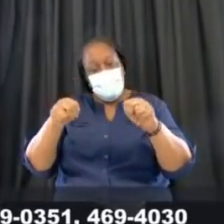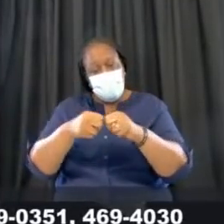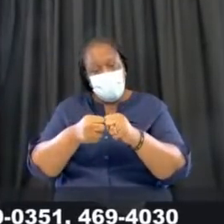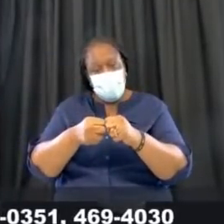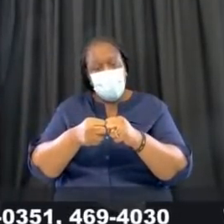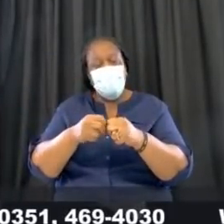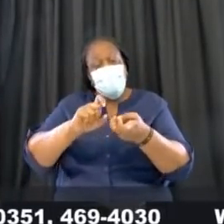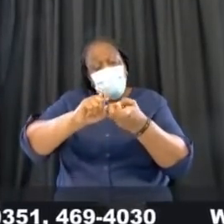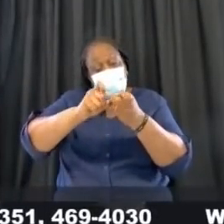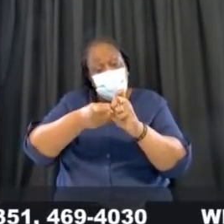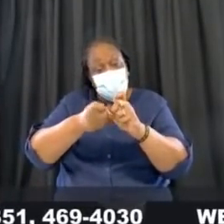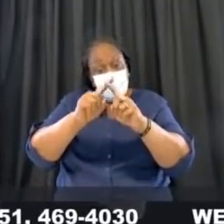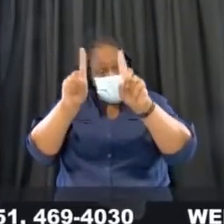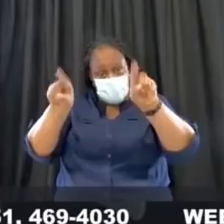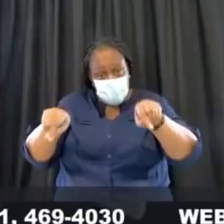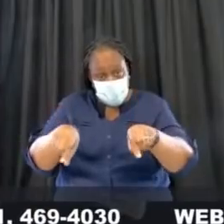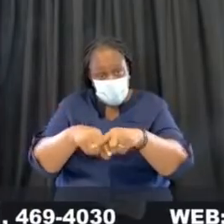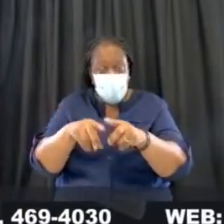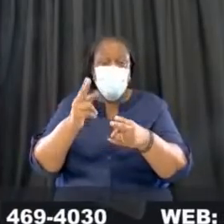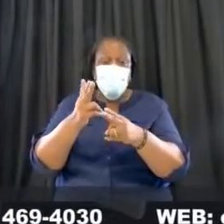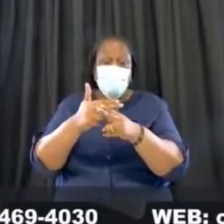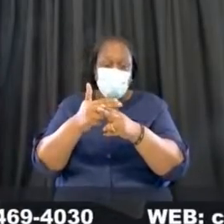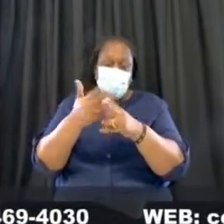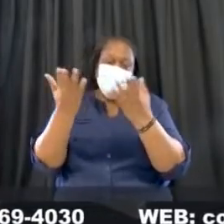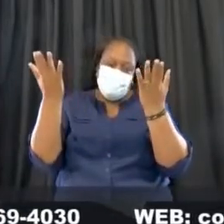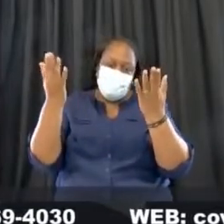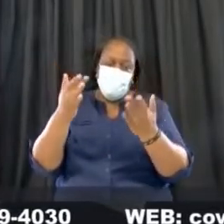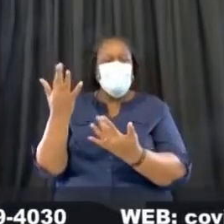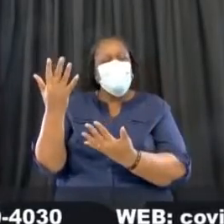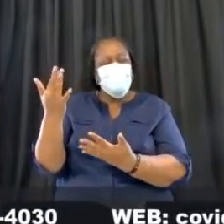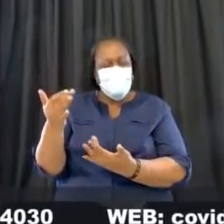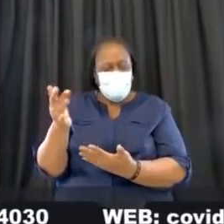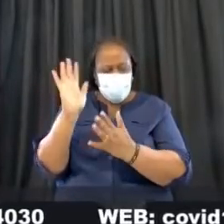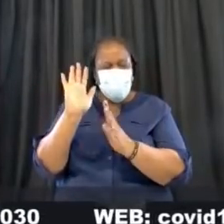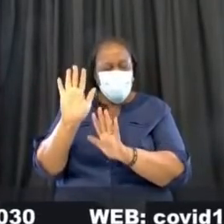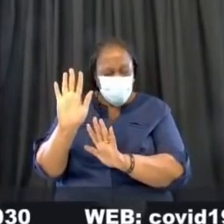significant information at a glance. I thank you, Leslie.